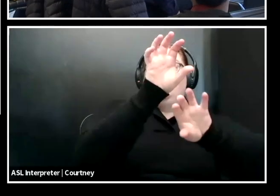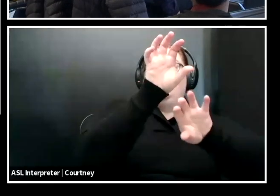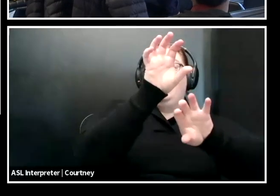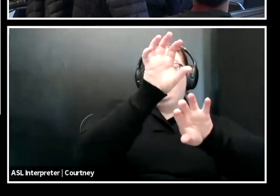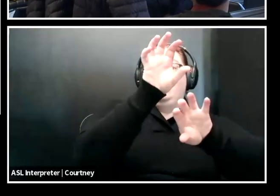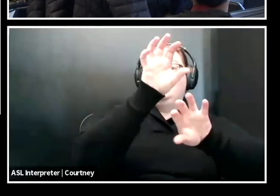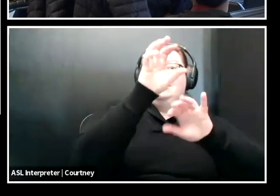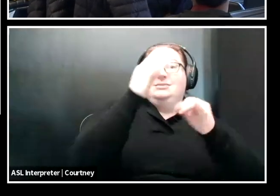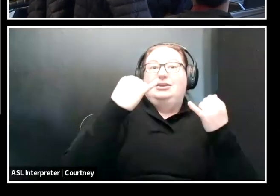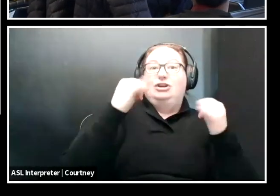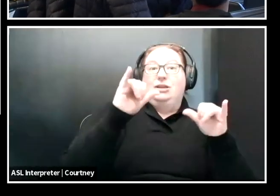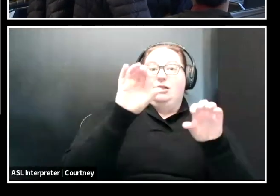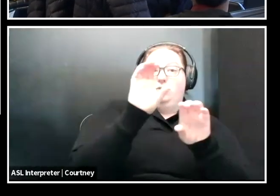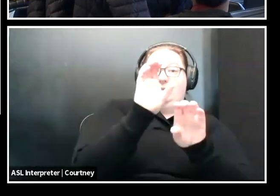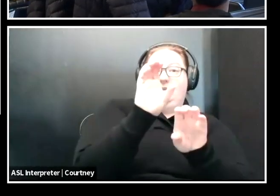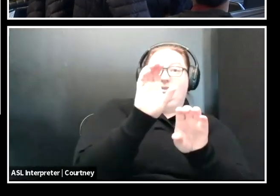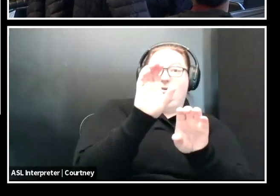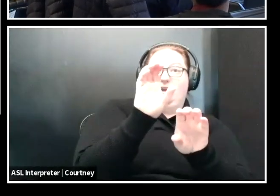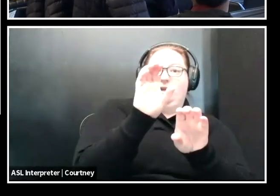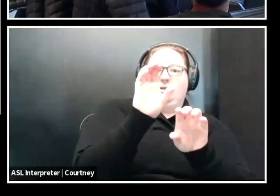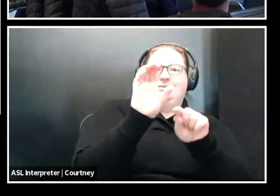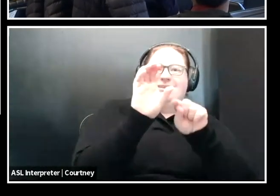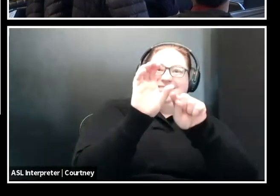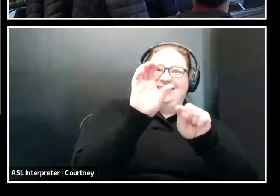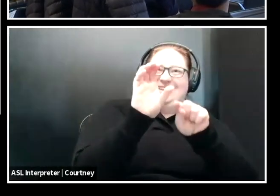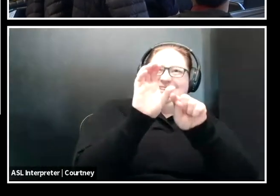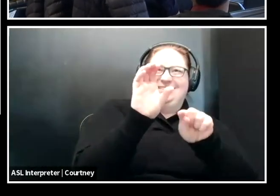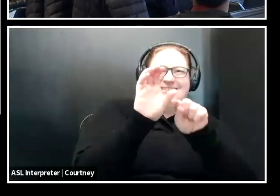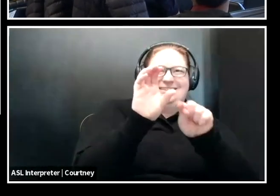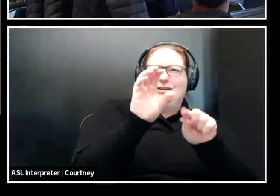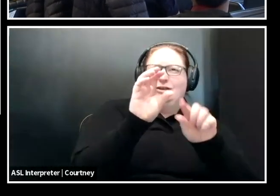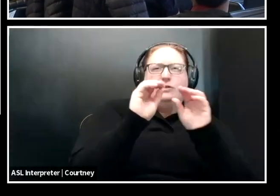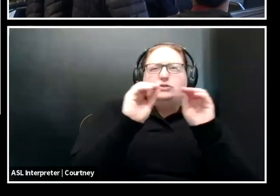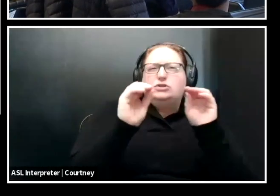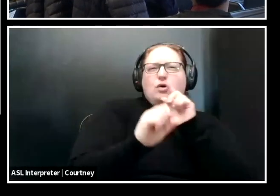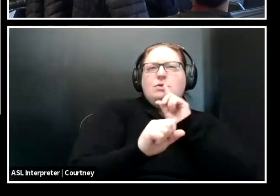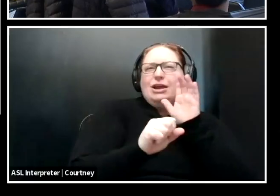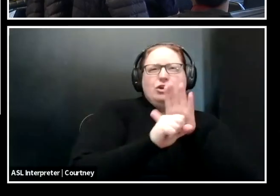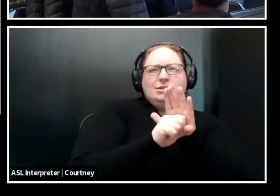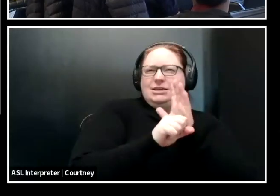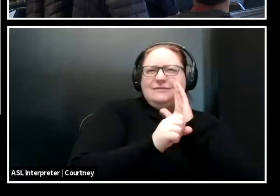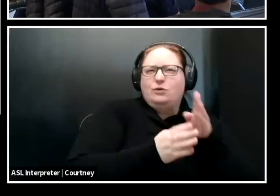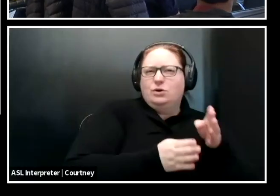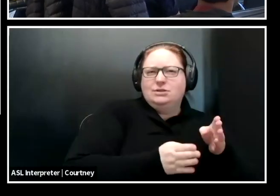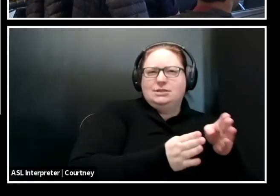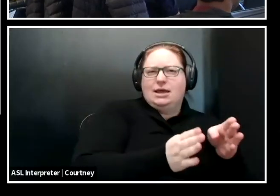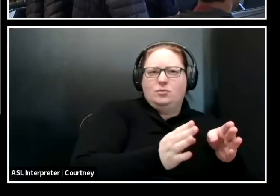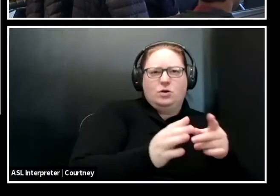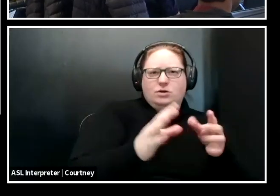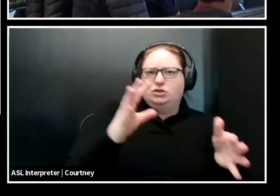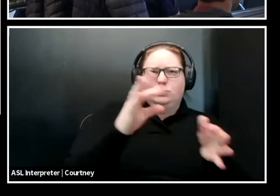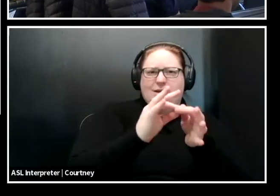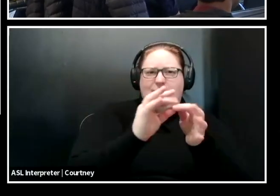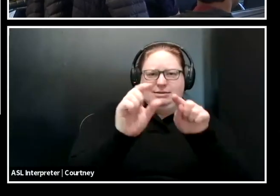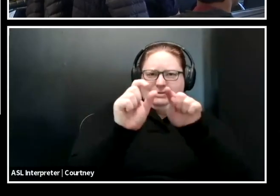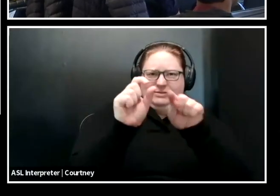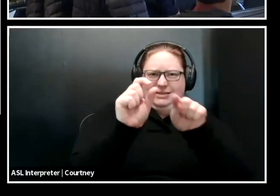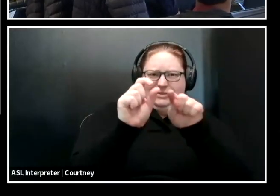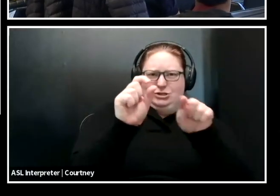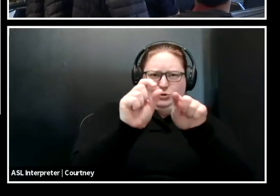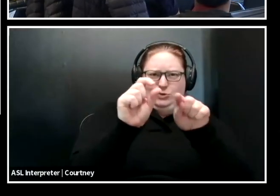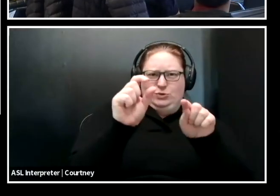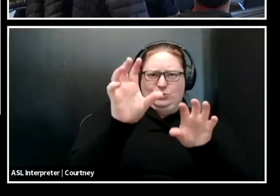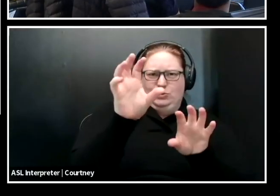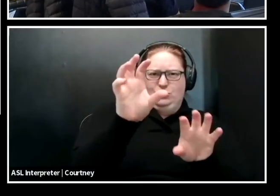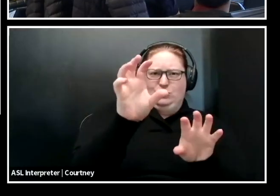that are shaded, you are not guaranteed to have sidewalks as connective features for connecting